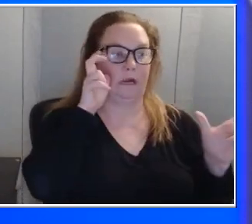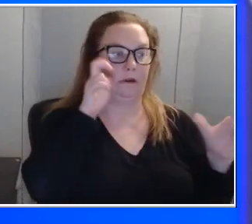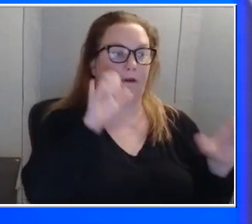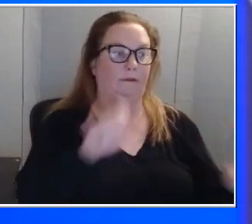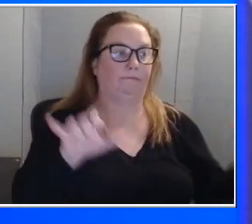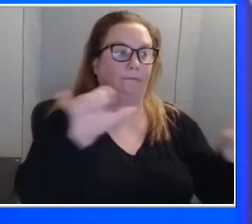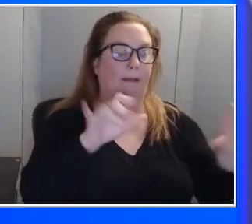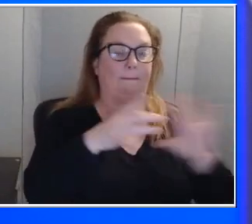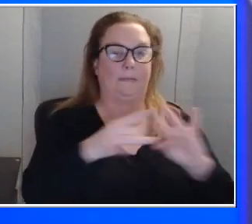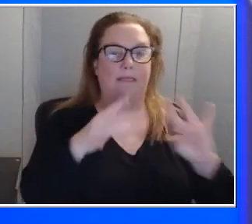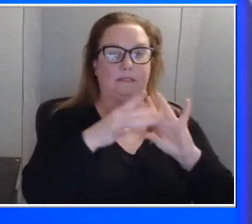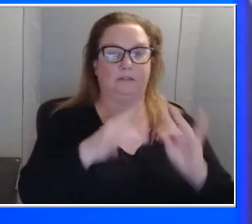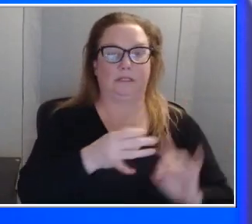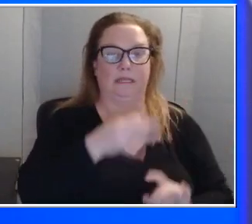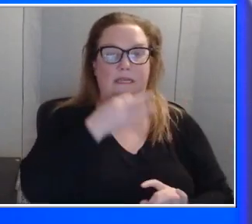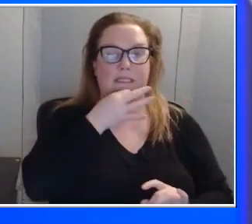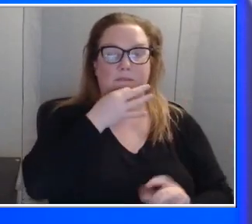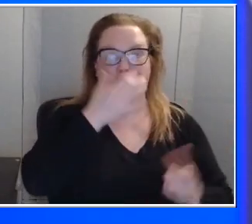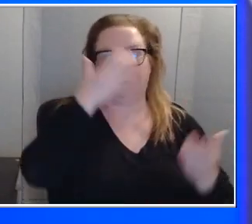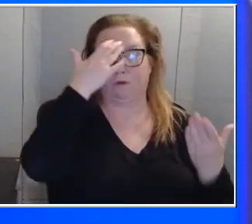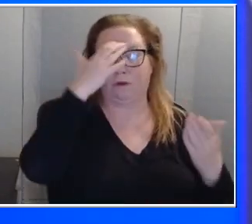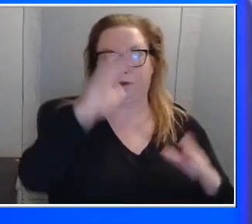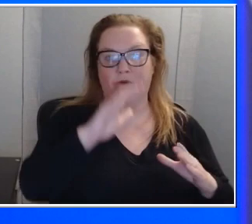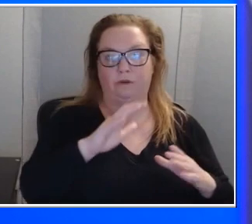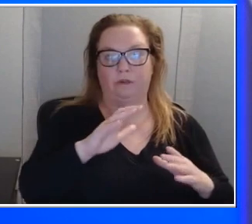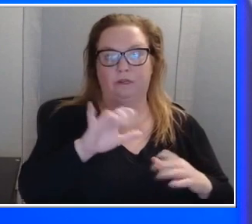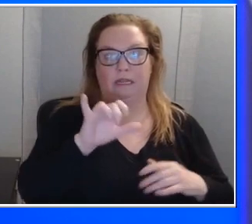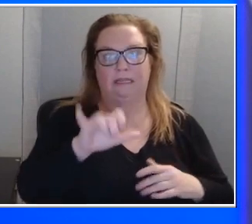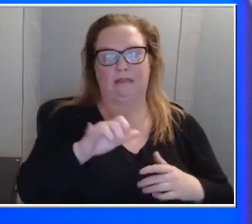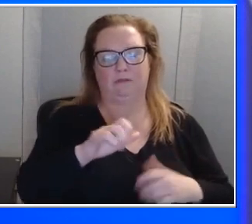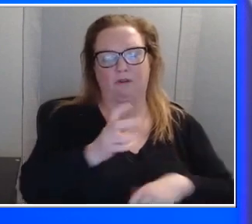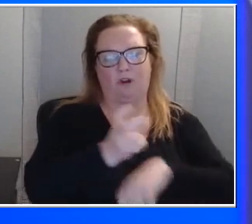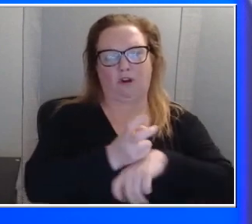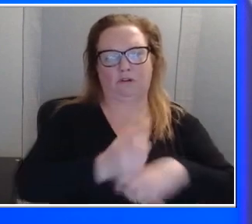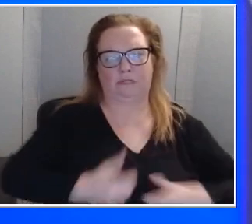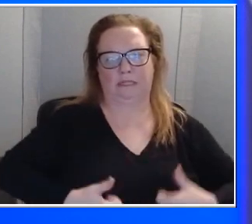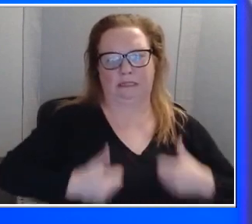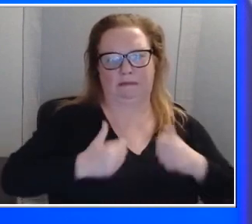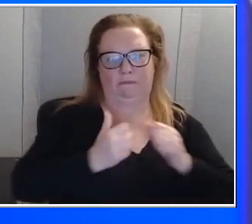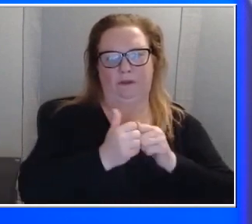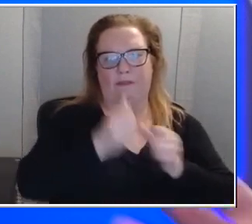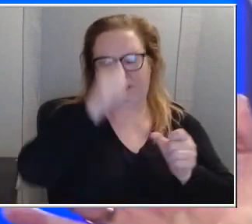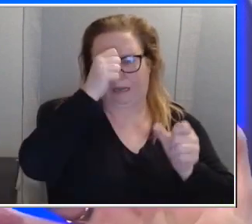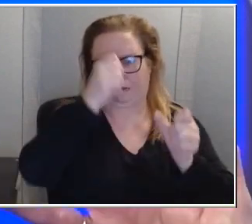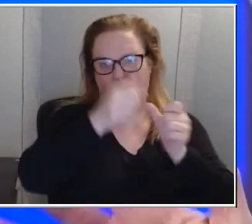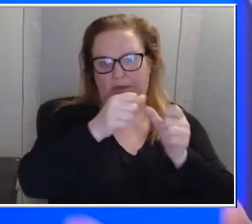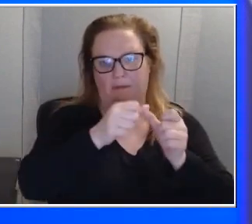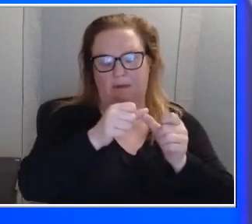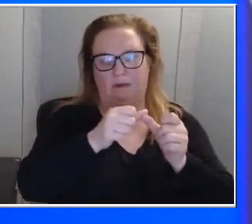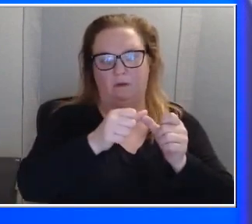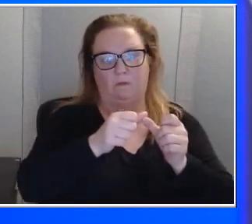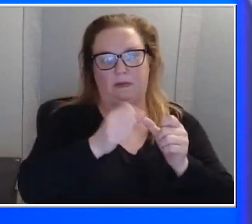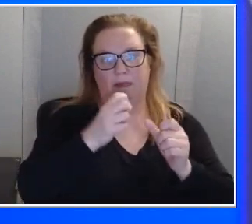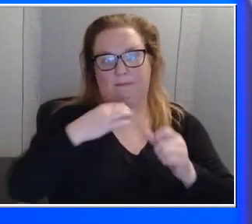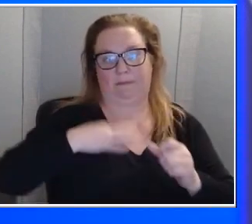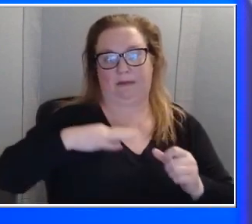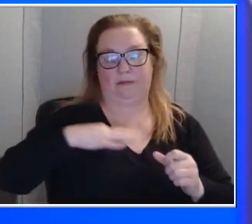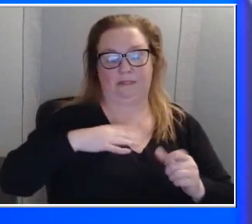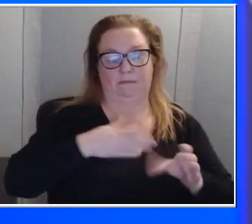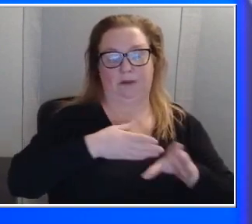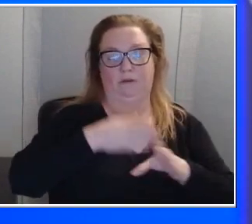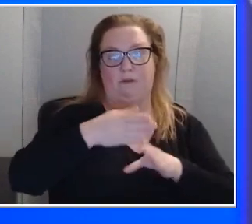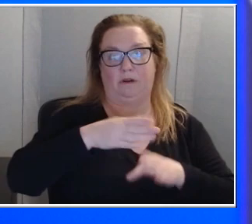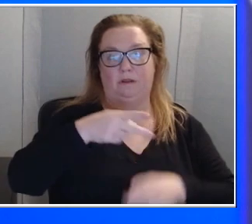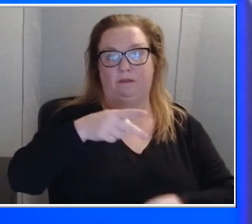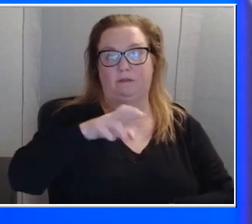messages. Even the experts don't know, and that was tough to live with because and I remember one of the highlights of my career will forever be the press conferences